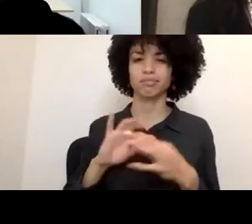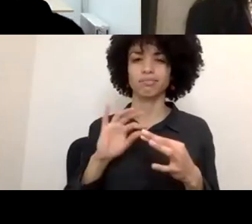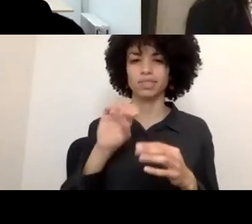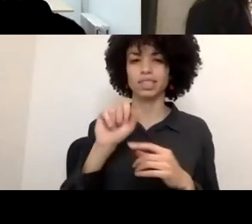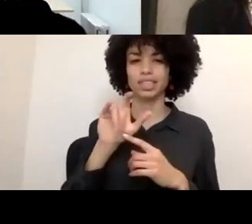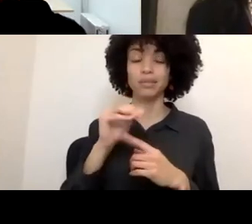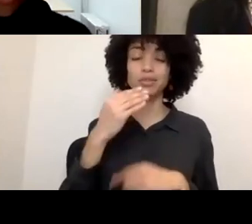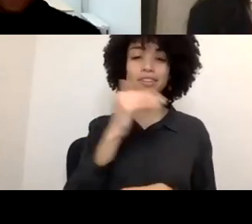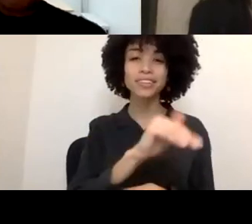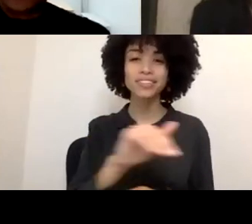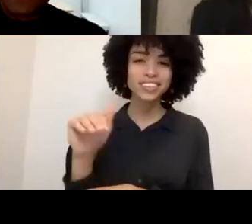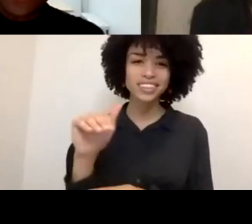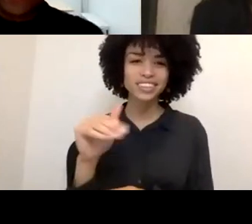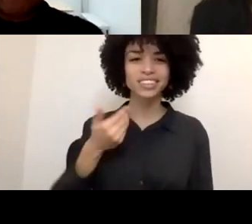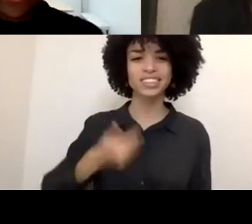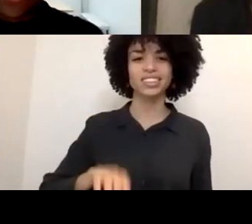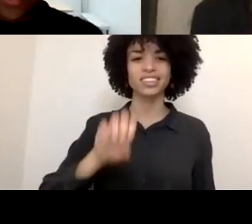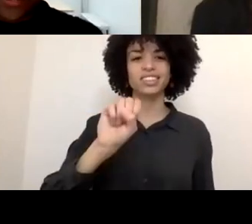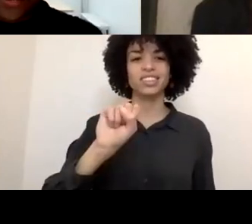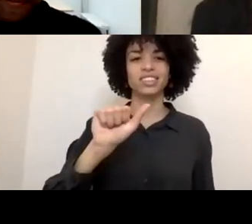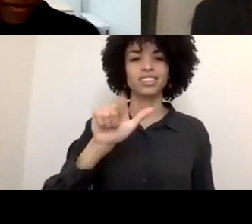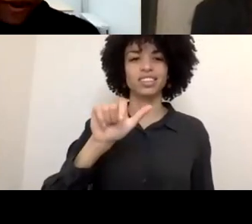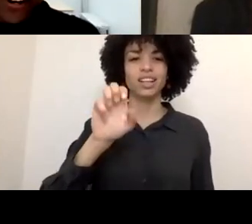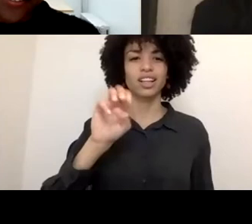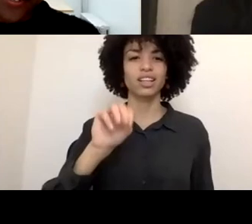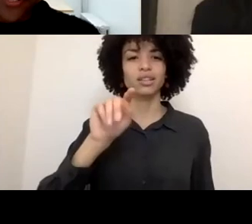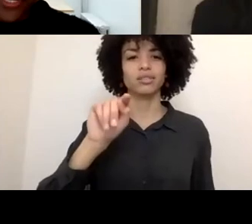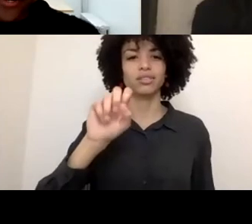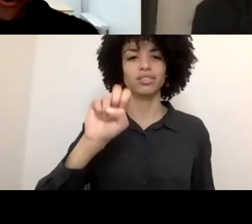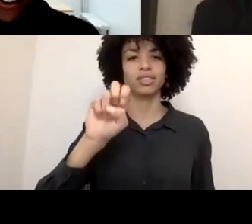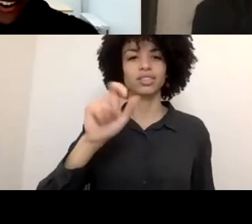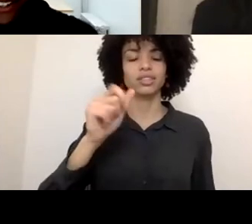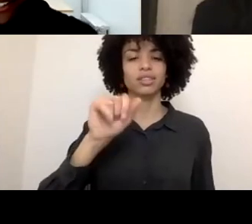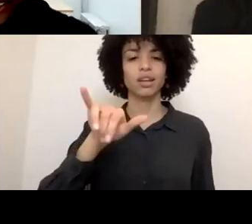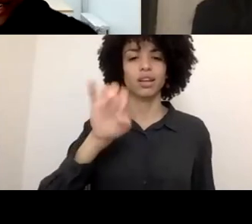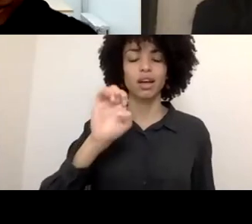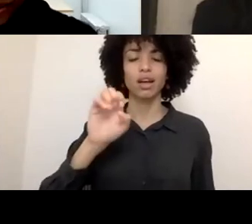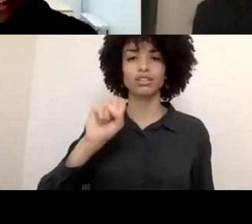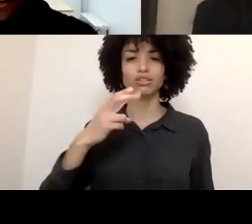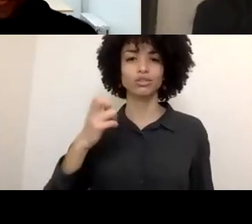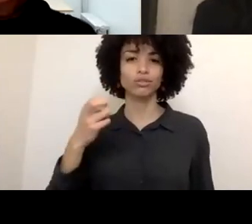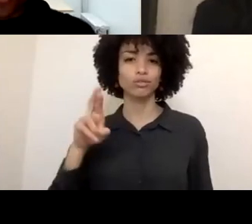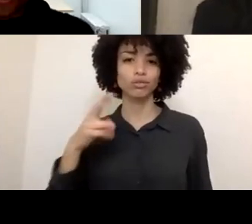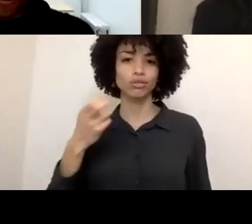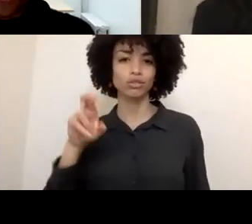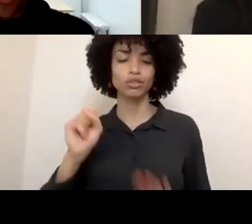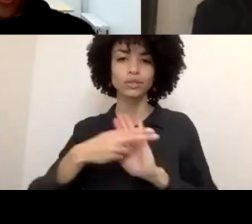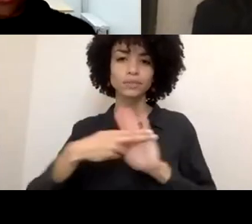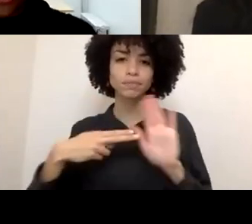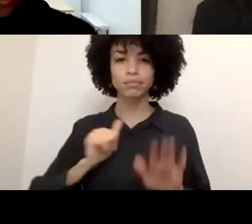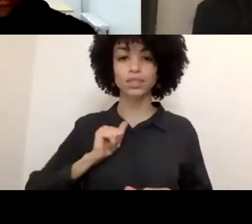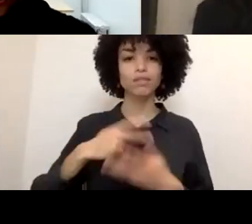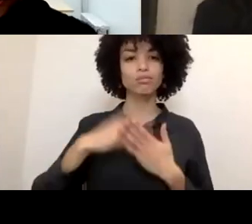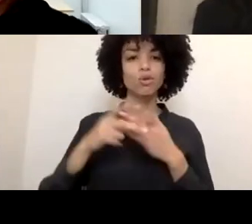Good evening, everyone. My name is Salim Zagai. My pronouns are she, her, hers. I am a program